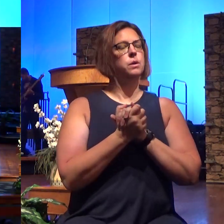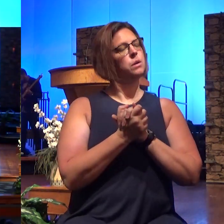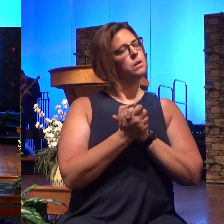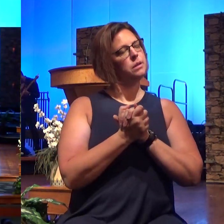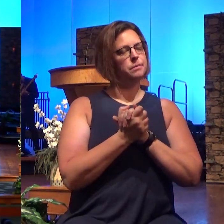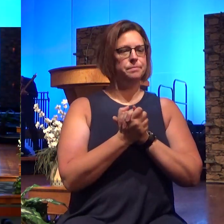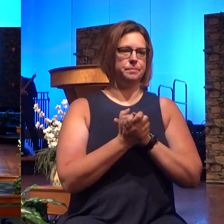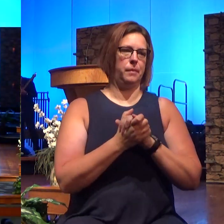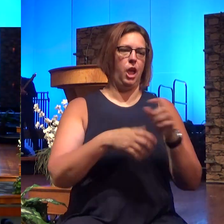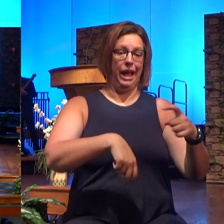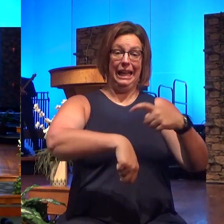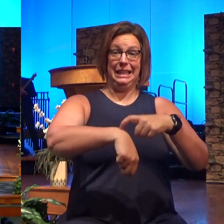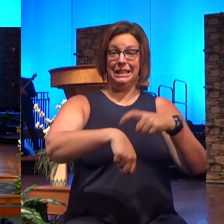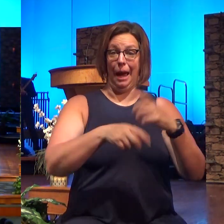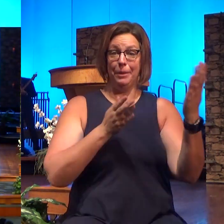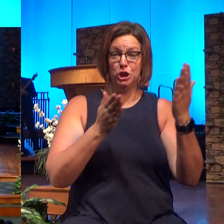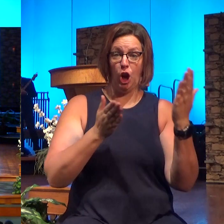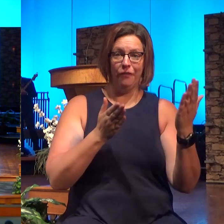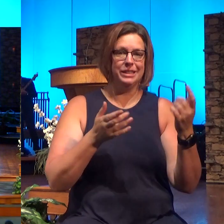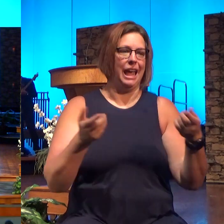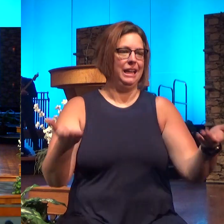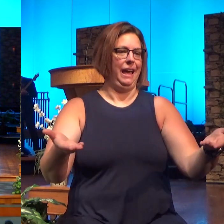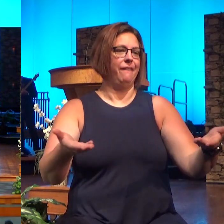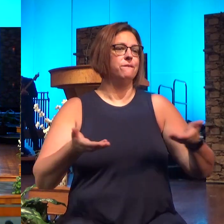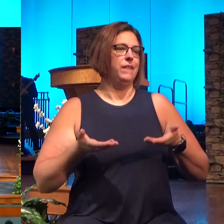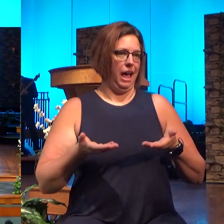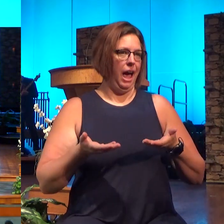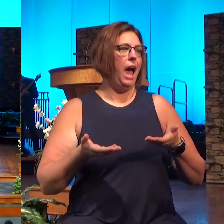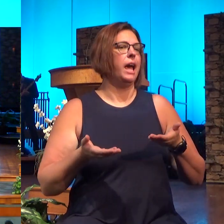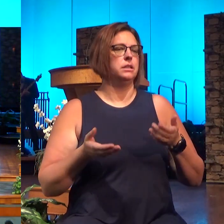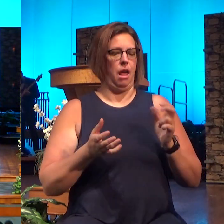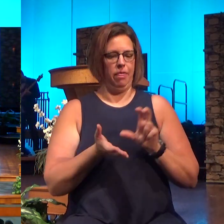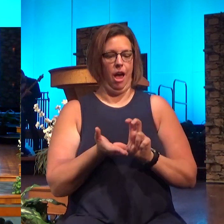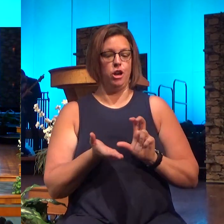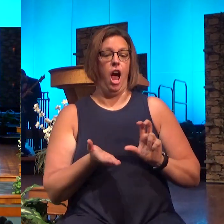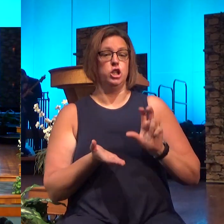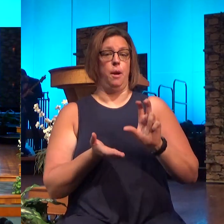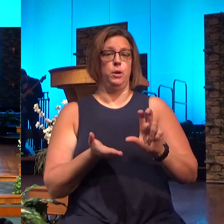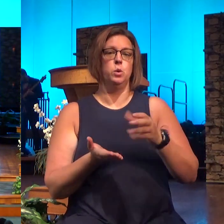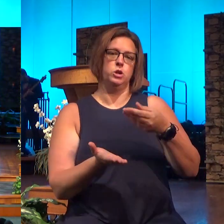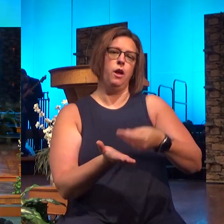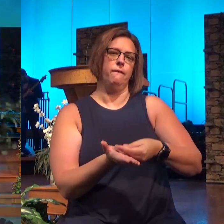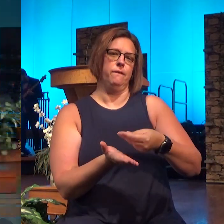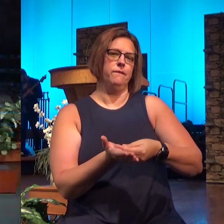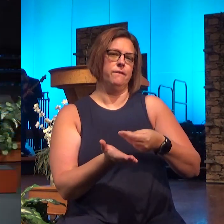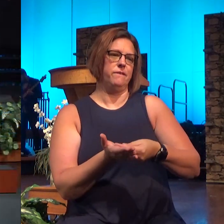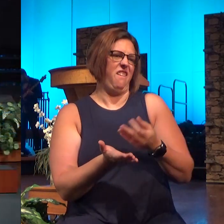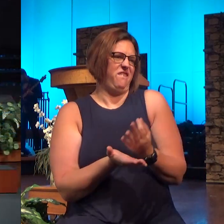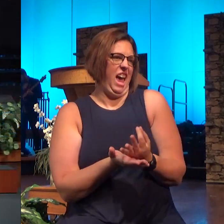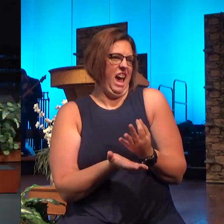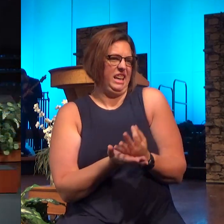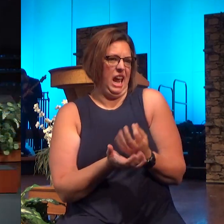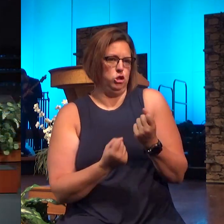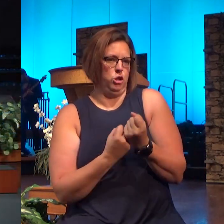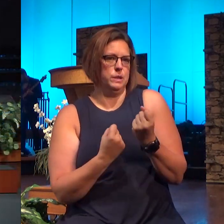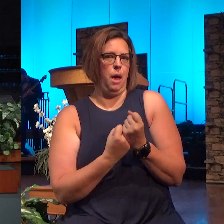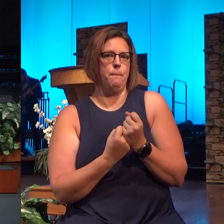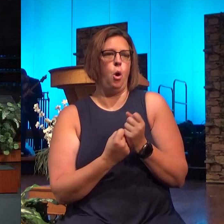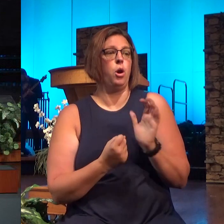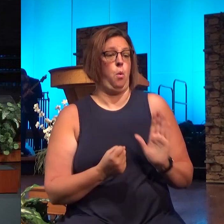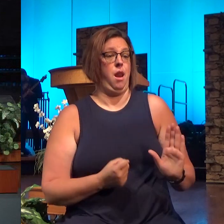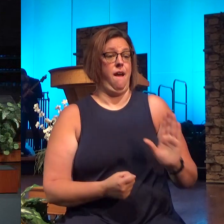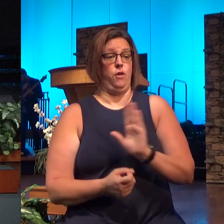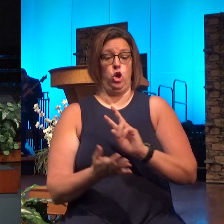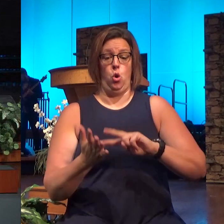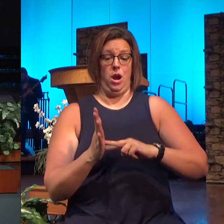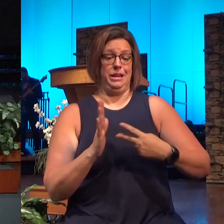This is the time in our service where there's an invitation for the contribution of tithes and offerings. And whatever your intention is with that today,